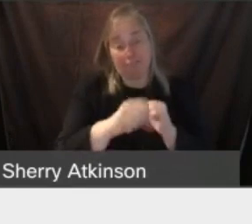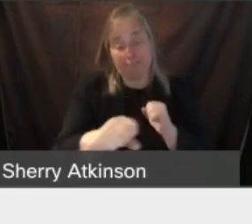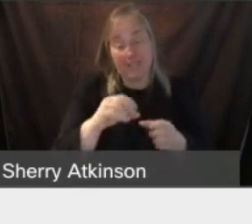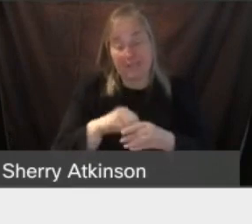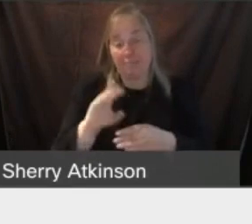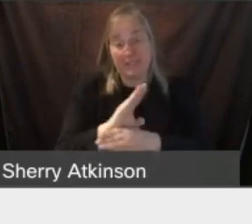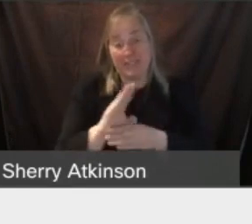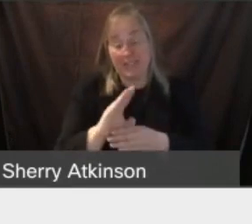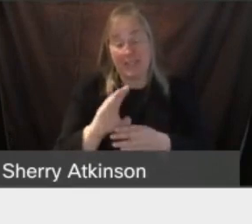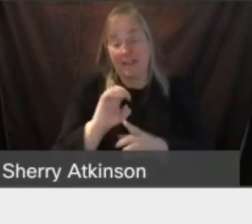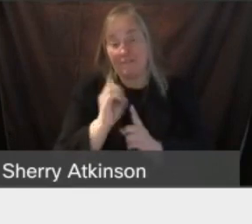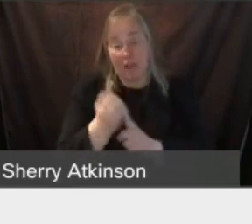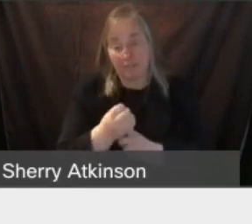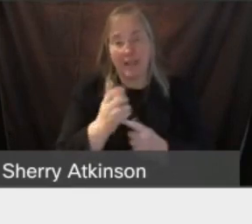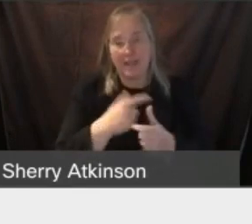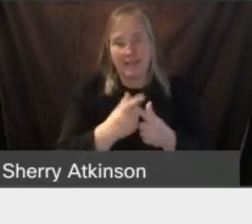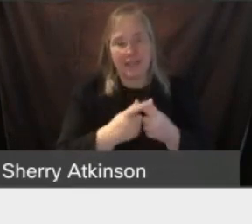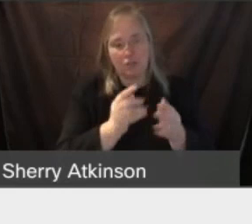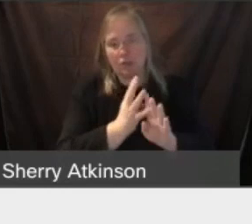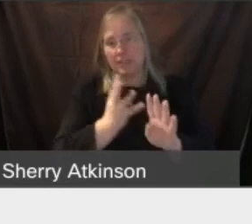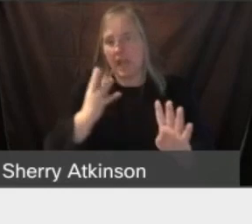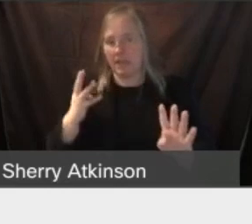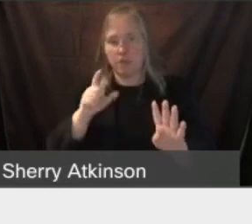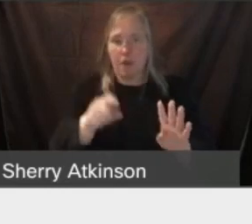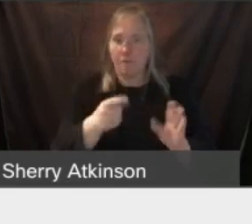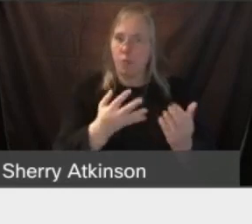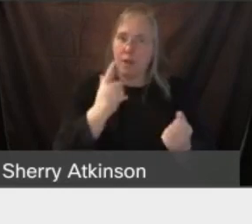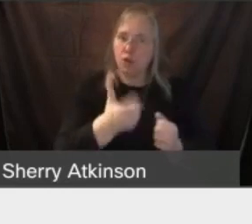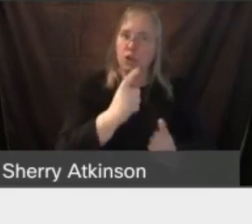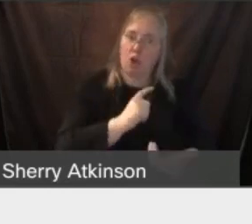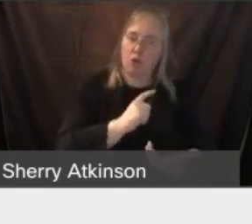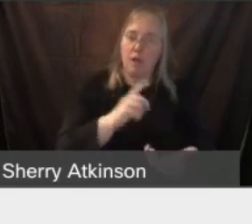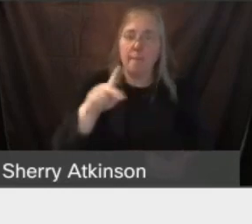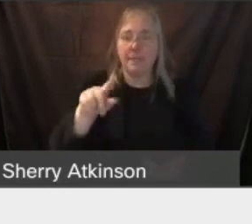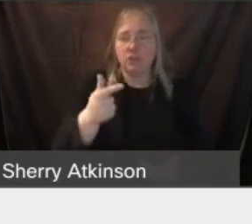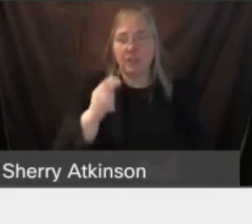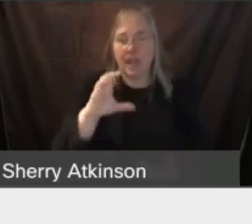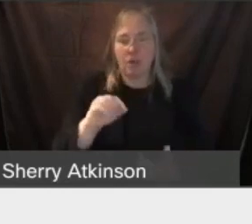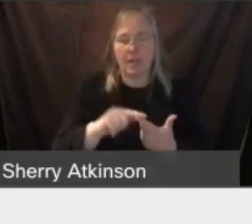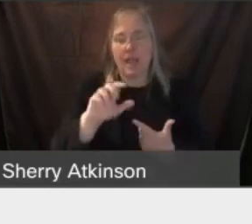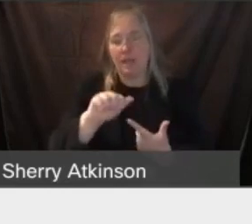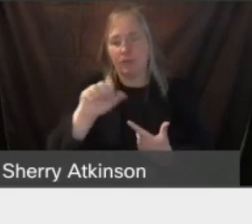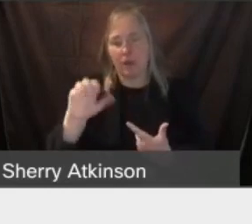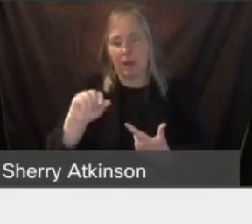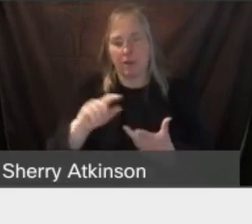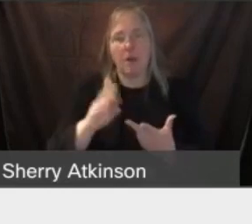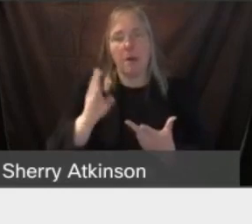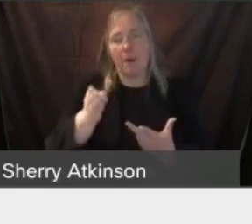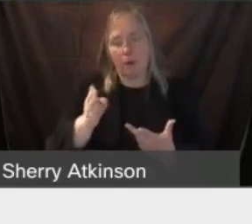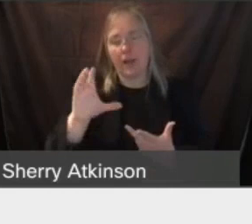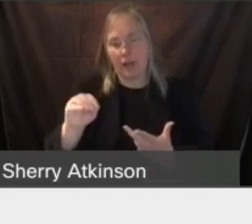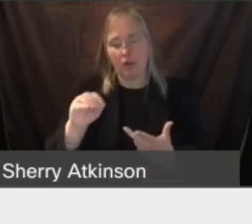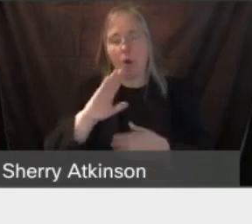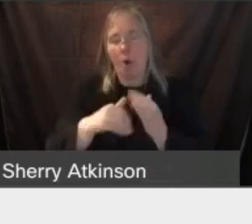stacked up, you have to wait your turn. So Prince George's County, Anne Arundel County, Baltimore County, all the